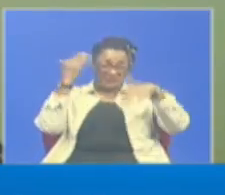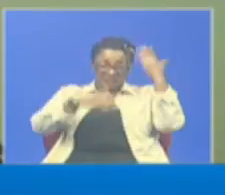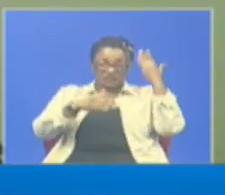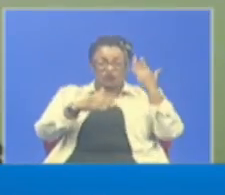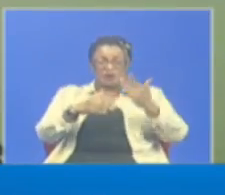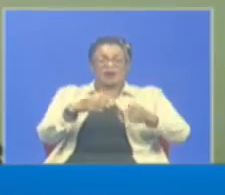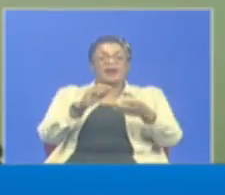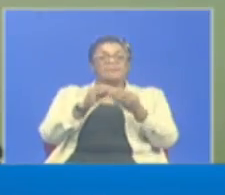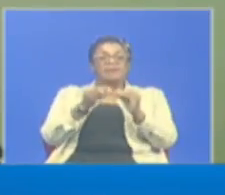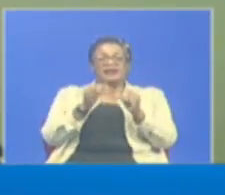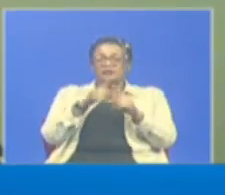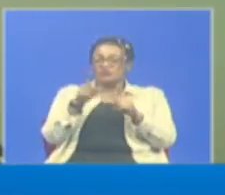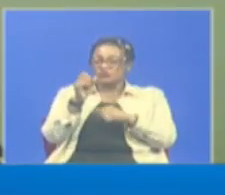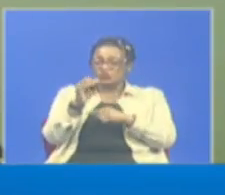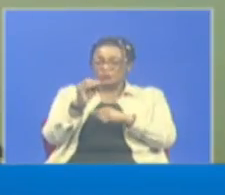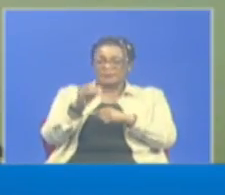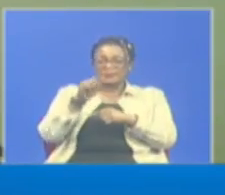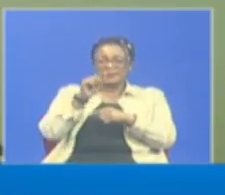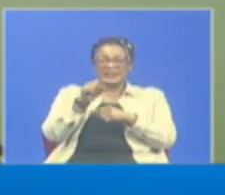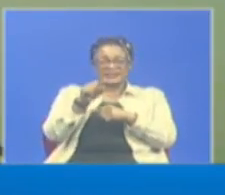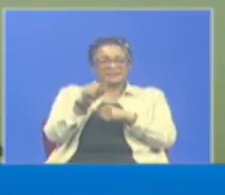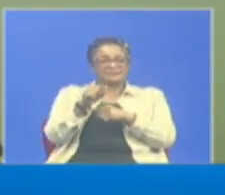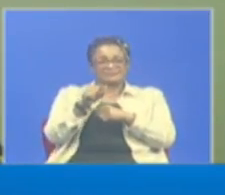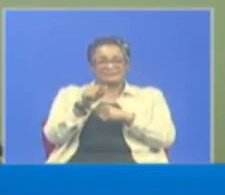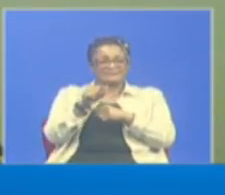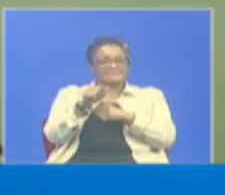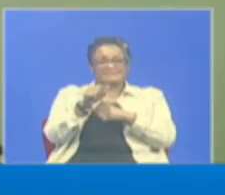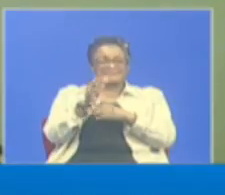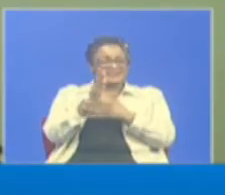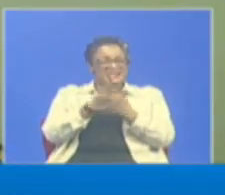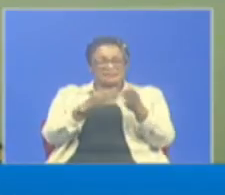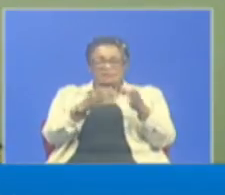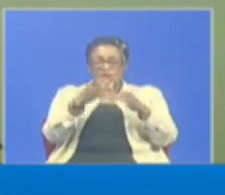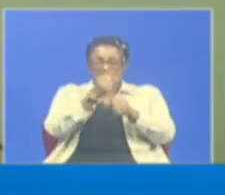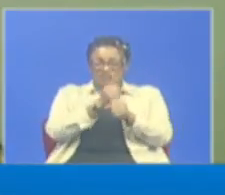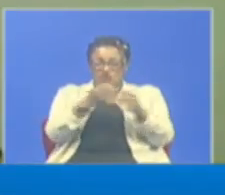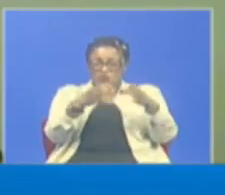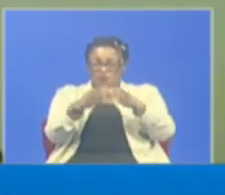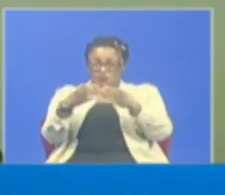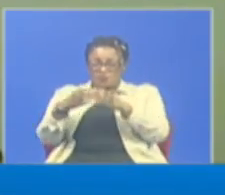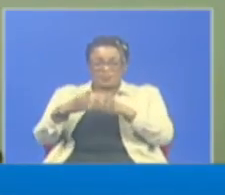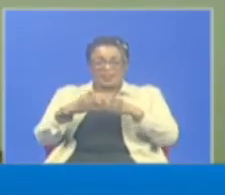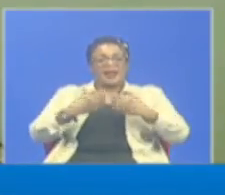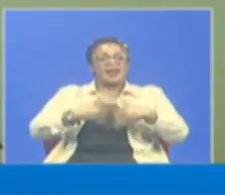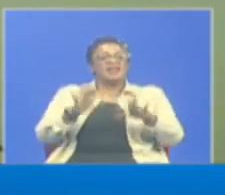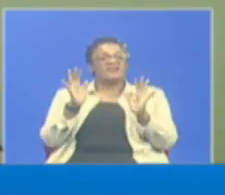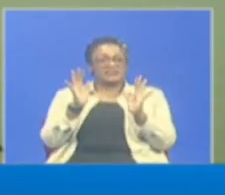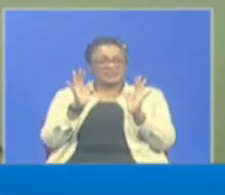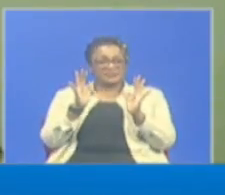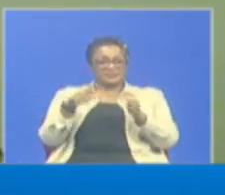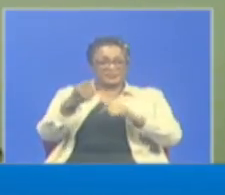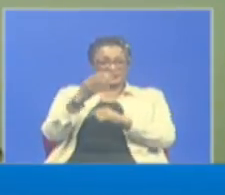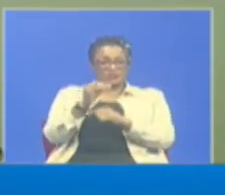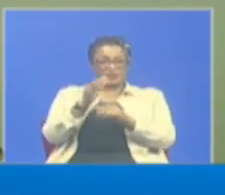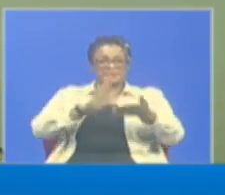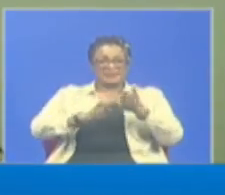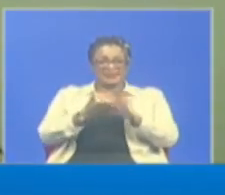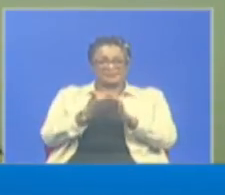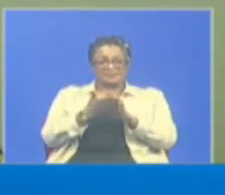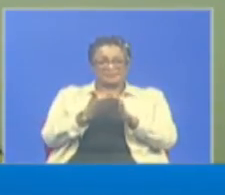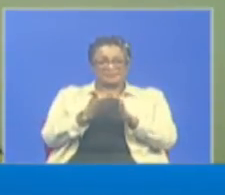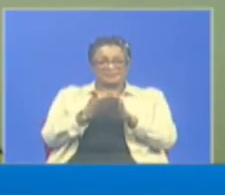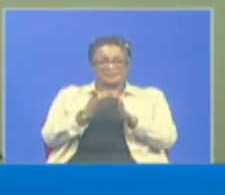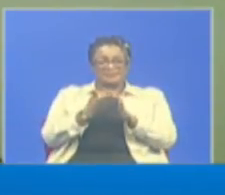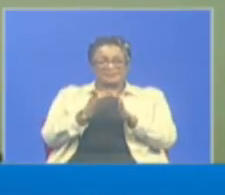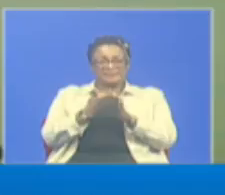And so the small fry are left out. They're left out in the they're left off the table. And therefore, it becomes just a matter